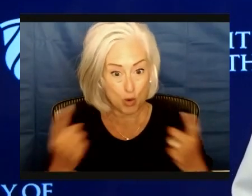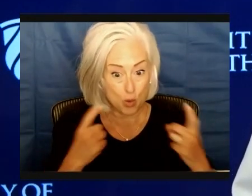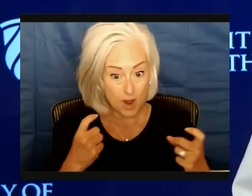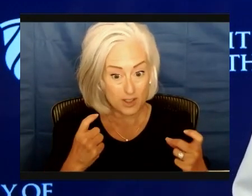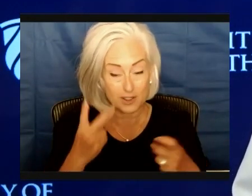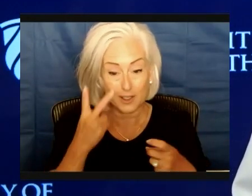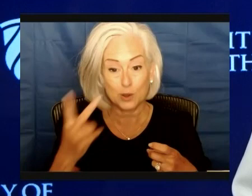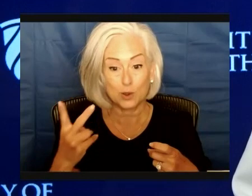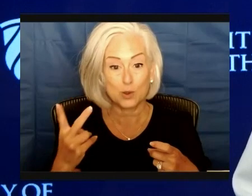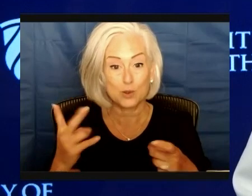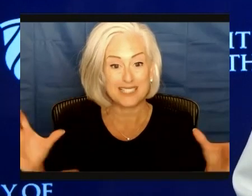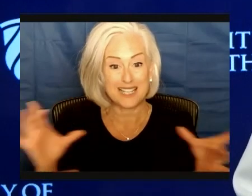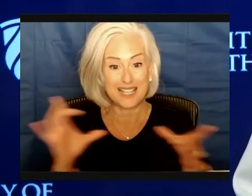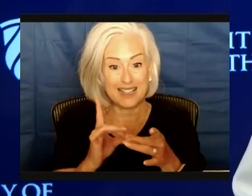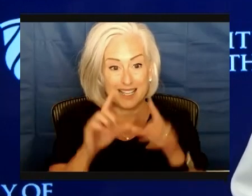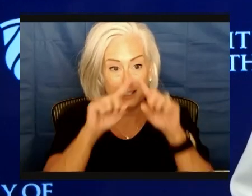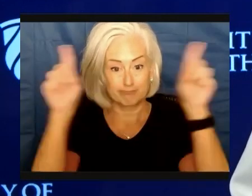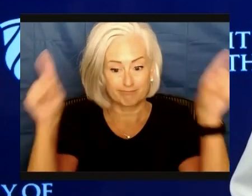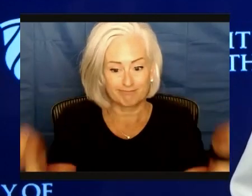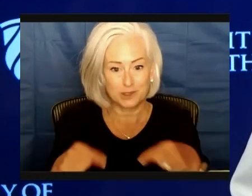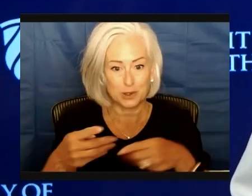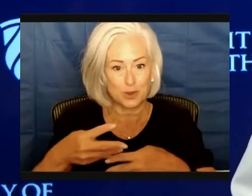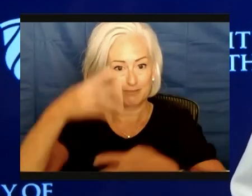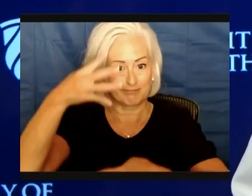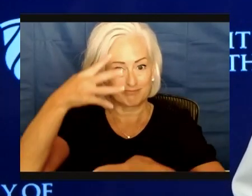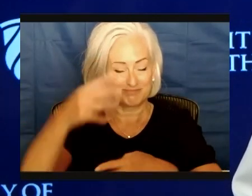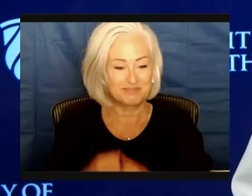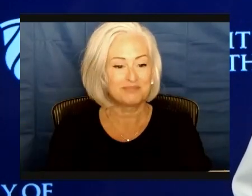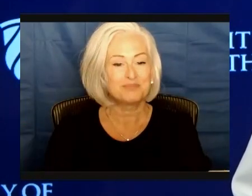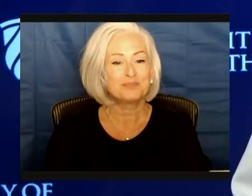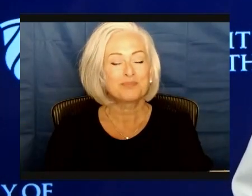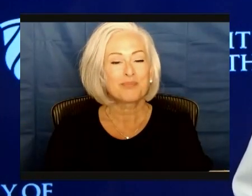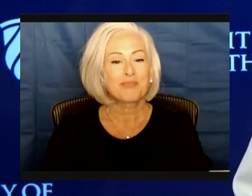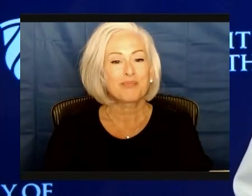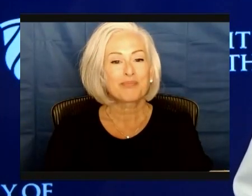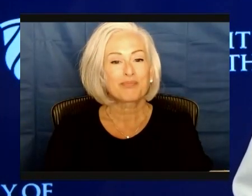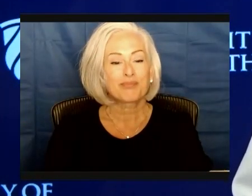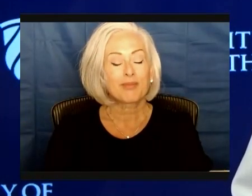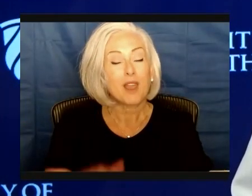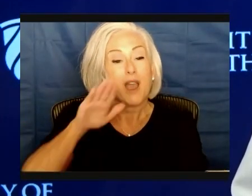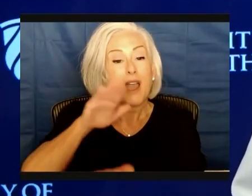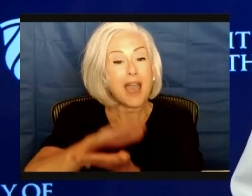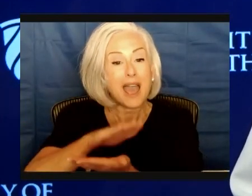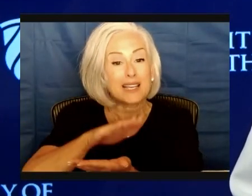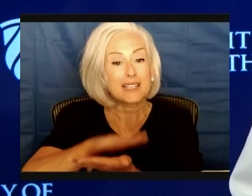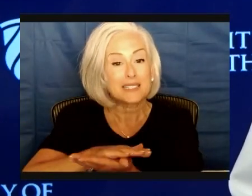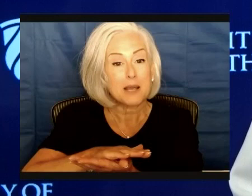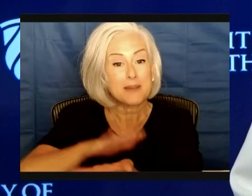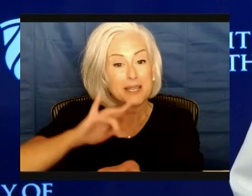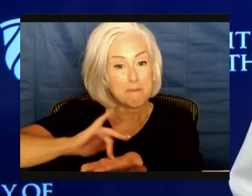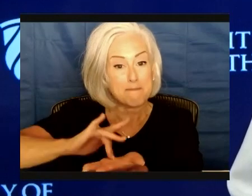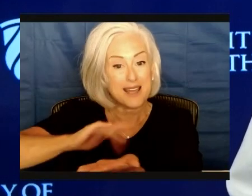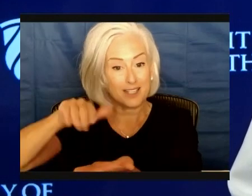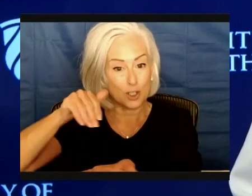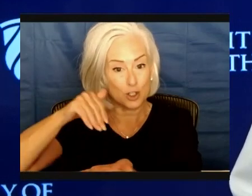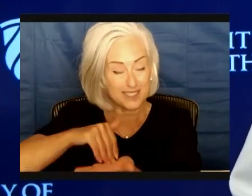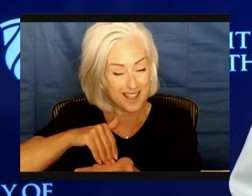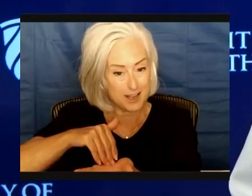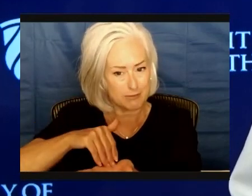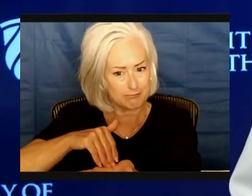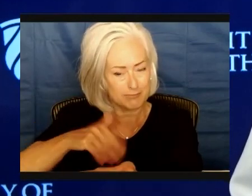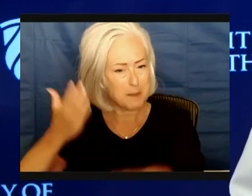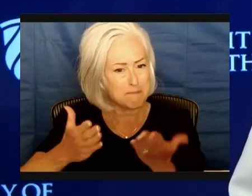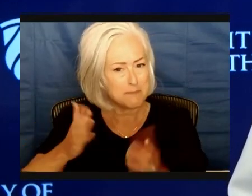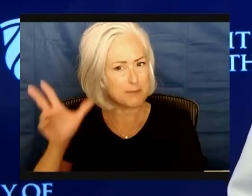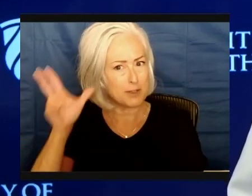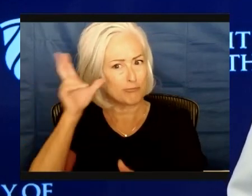on your screen. You may have heard the term academic medical center, I say that a lot, and wondered what that means.